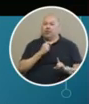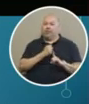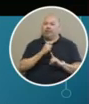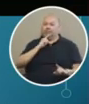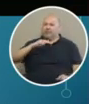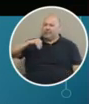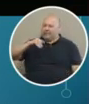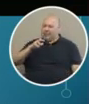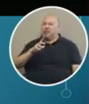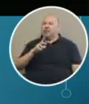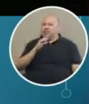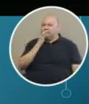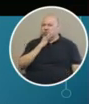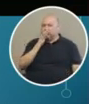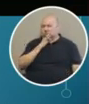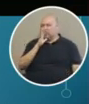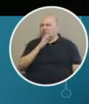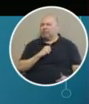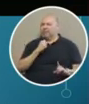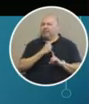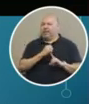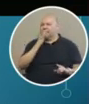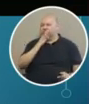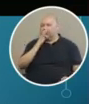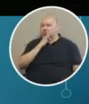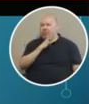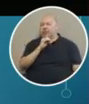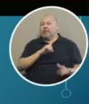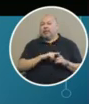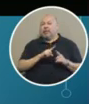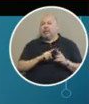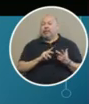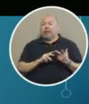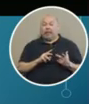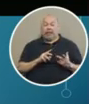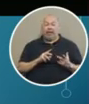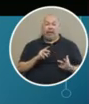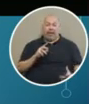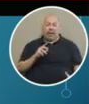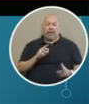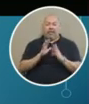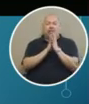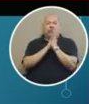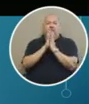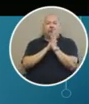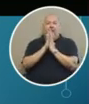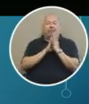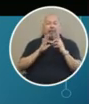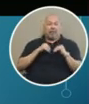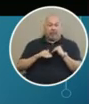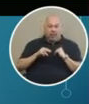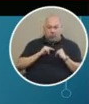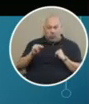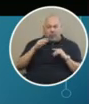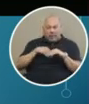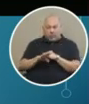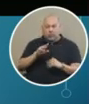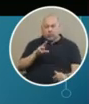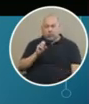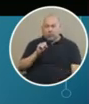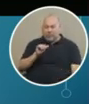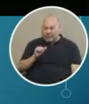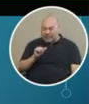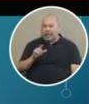but will likely be affected in the future. And then northbound traffic has substantially decreased as well.